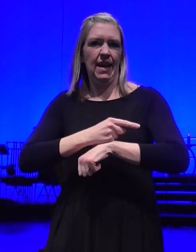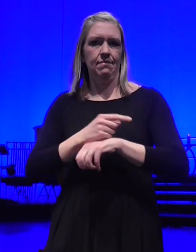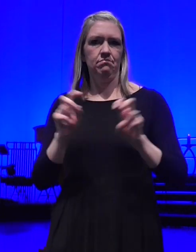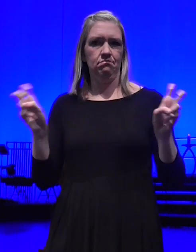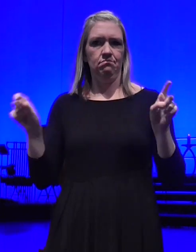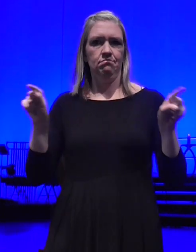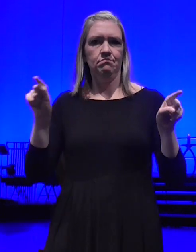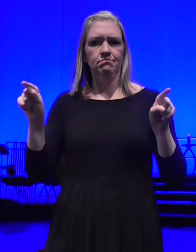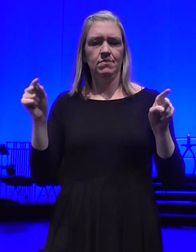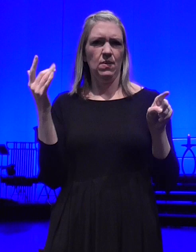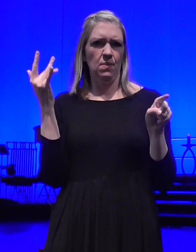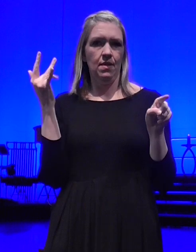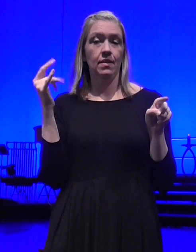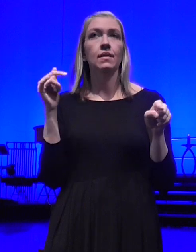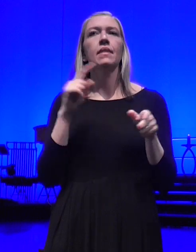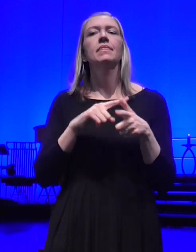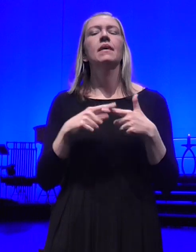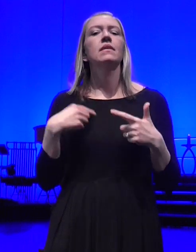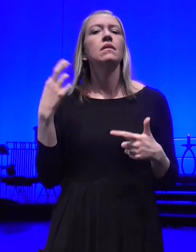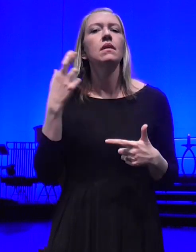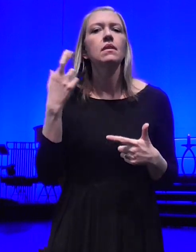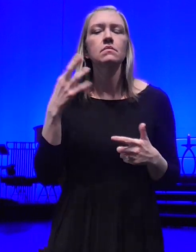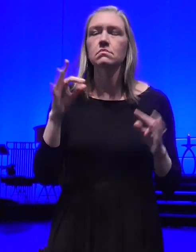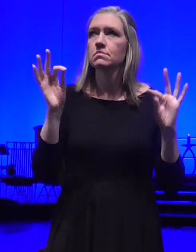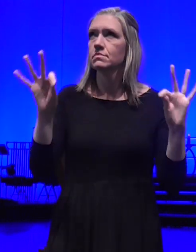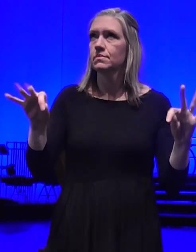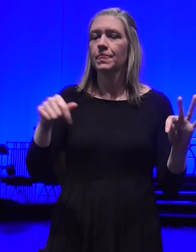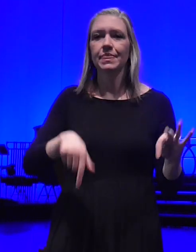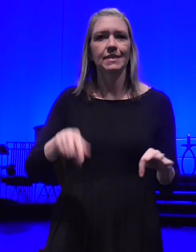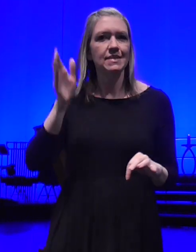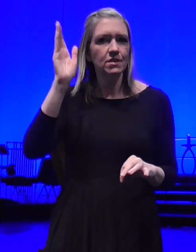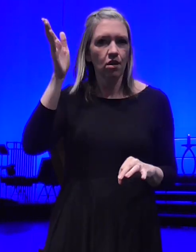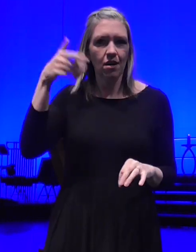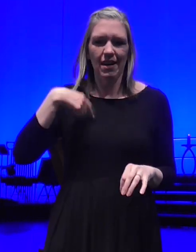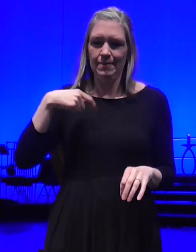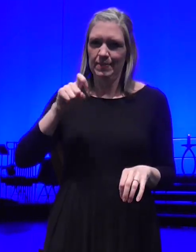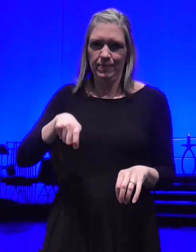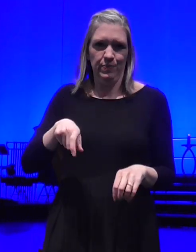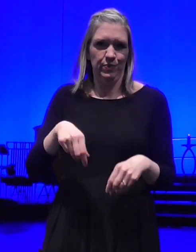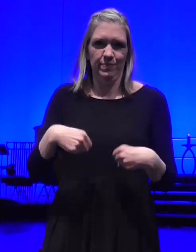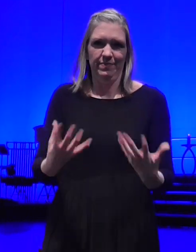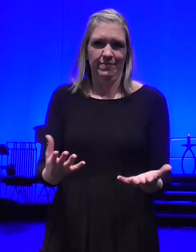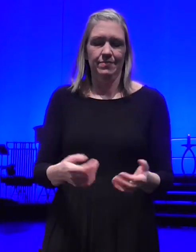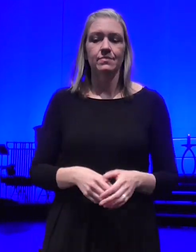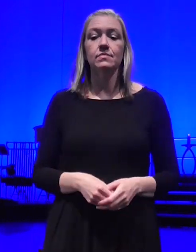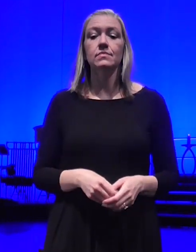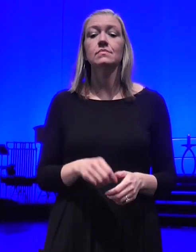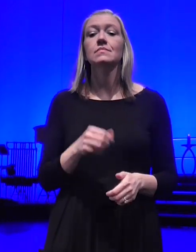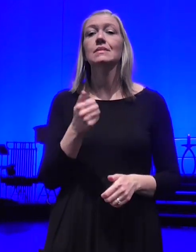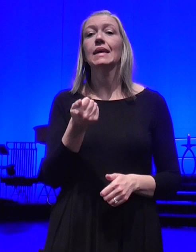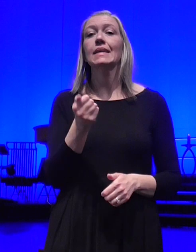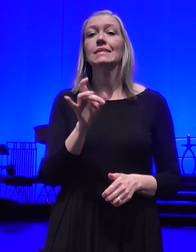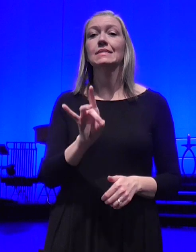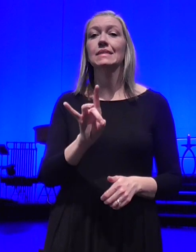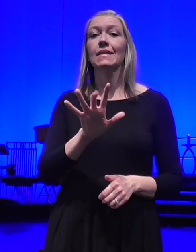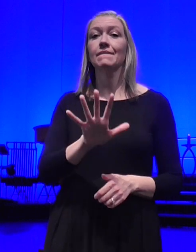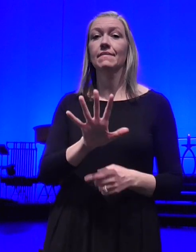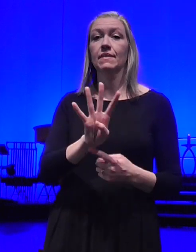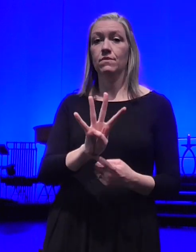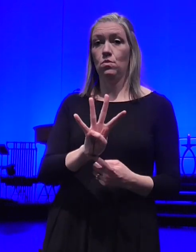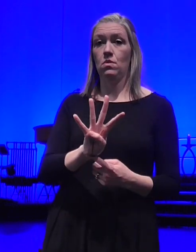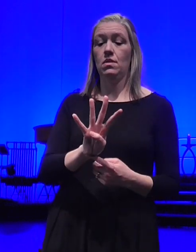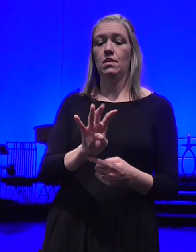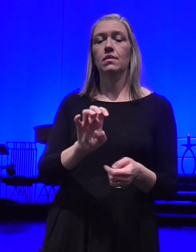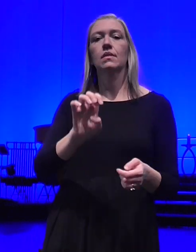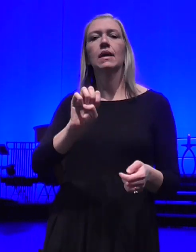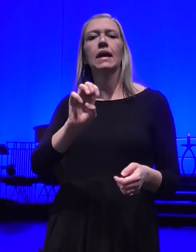then I knew this was the talk I was supposed to give. In 1854, Emerson wrote a letter